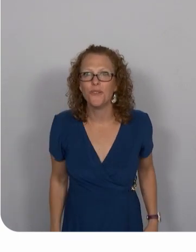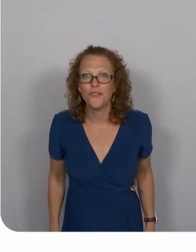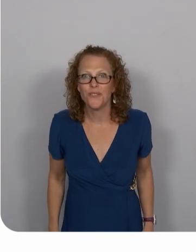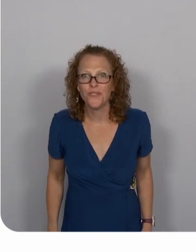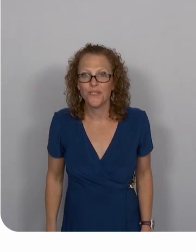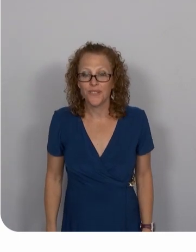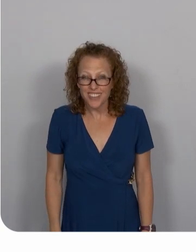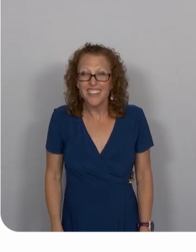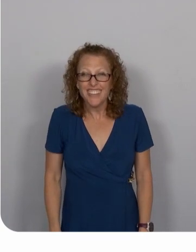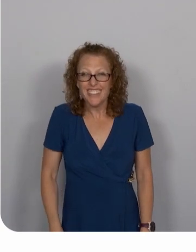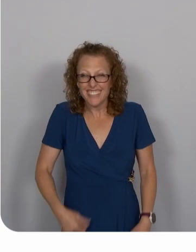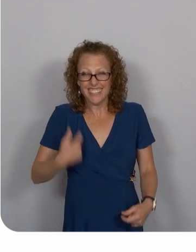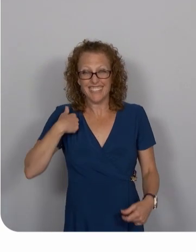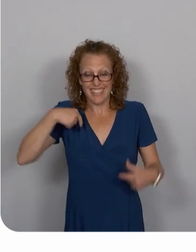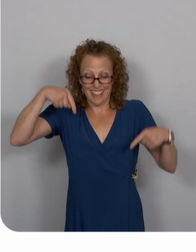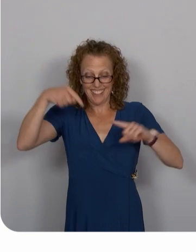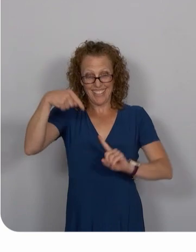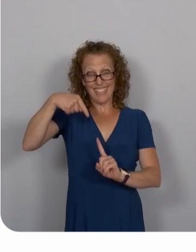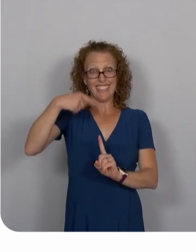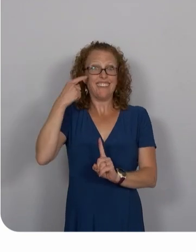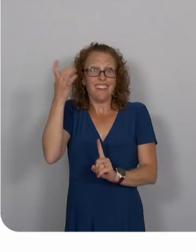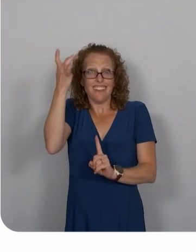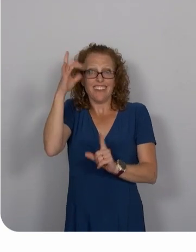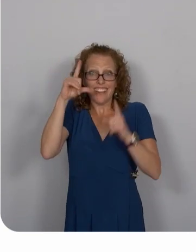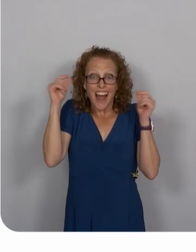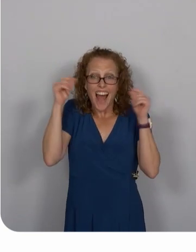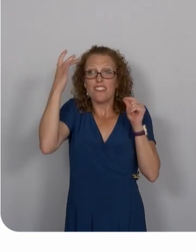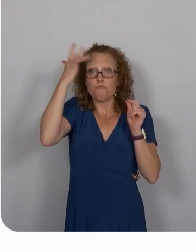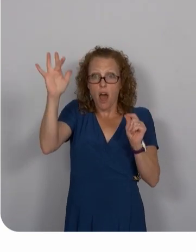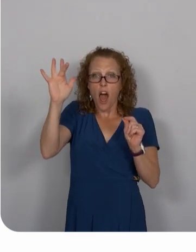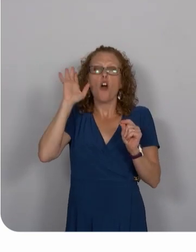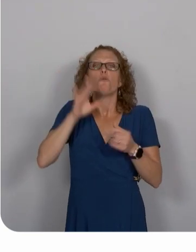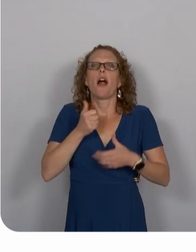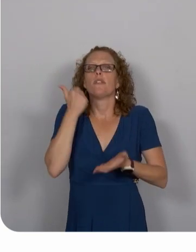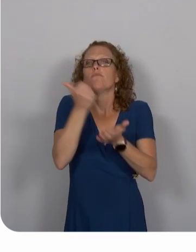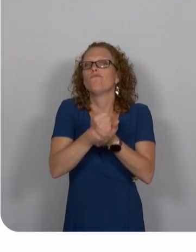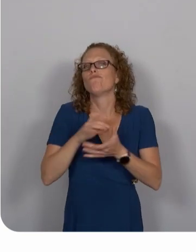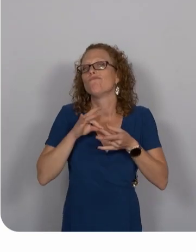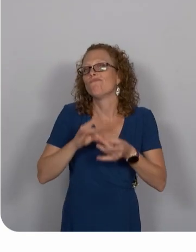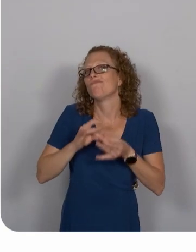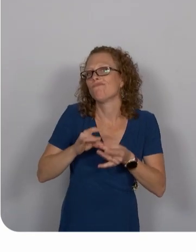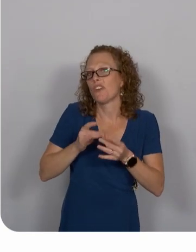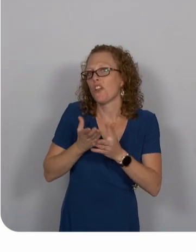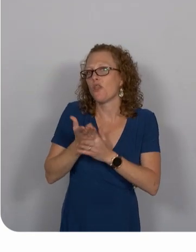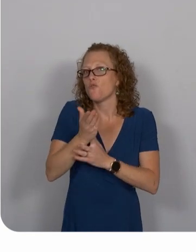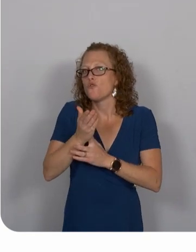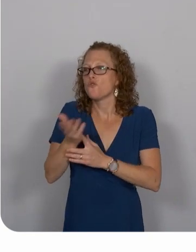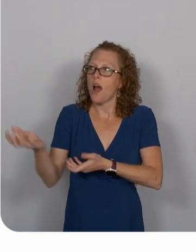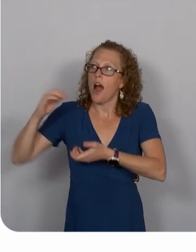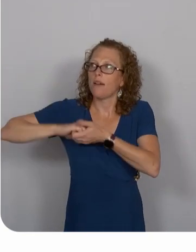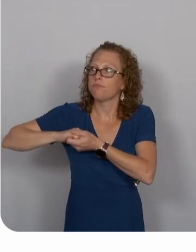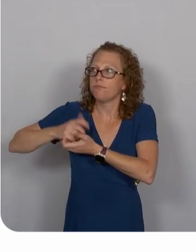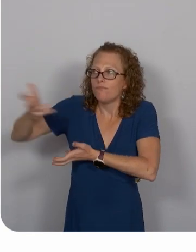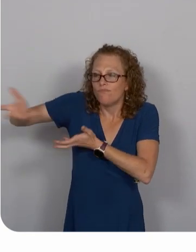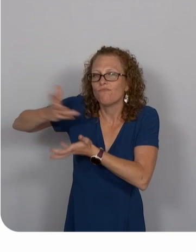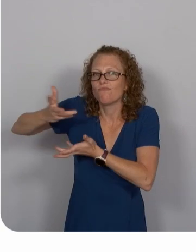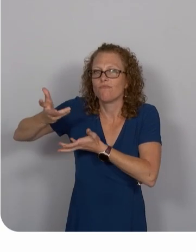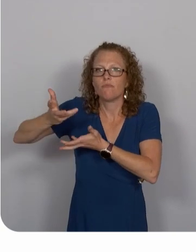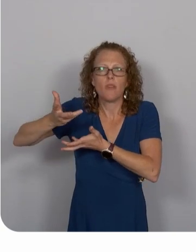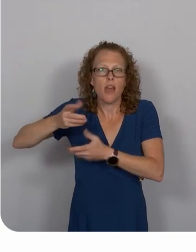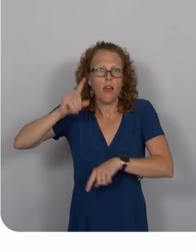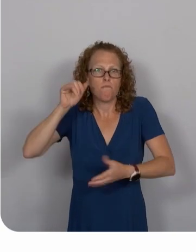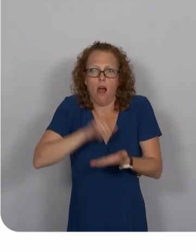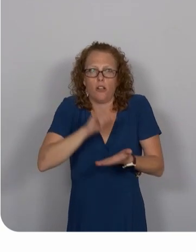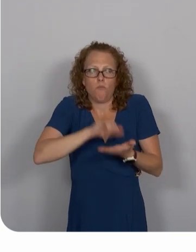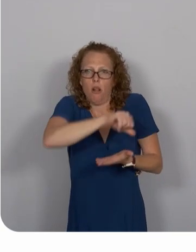Our smart glasses help people connect in ways that just are not possible on any other device